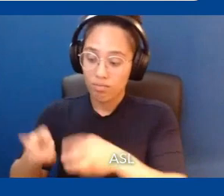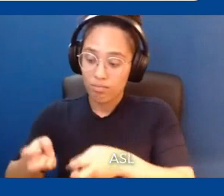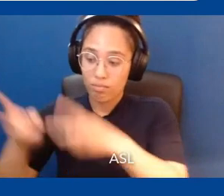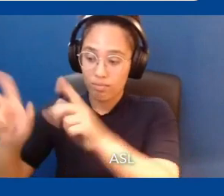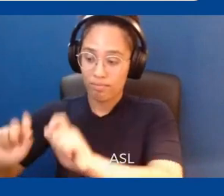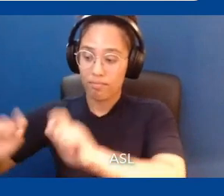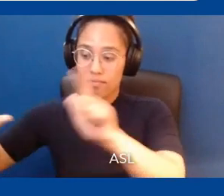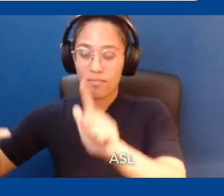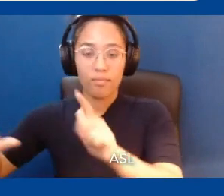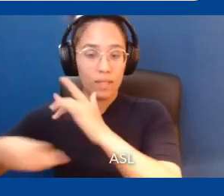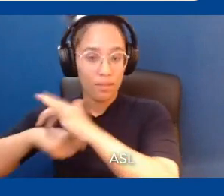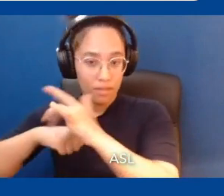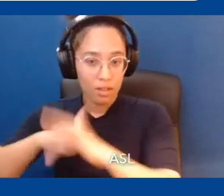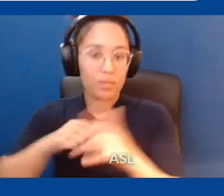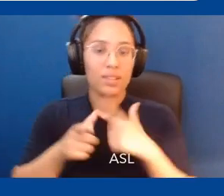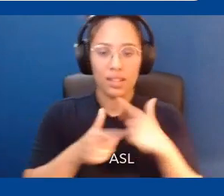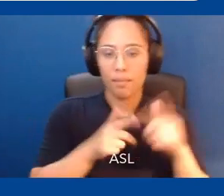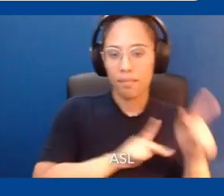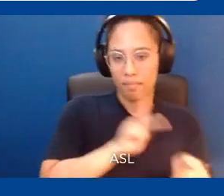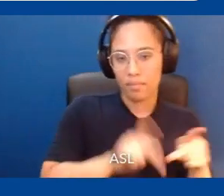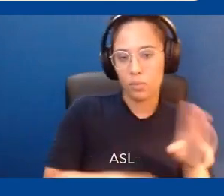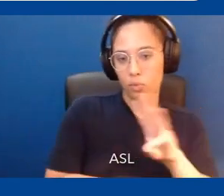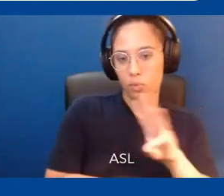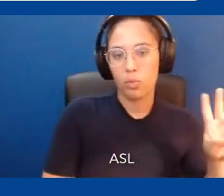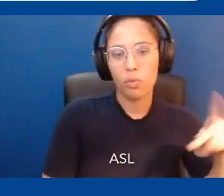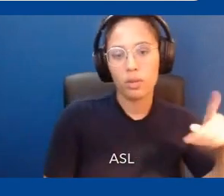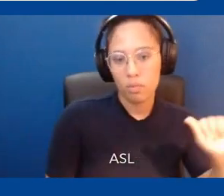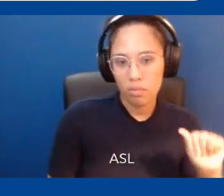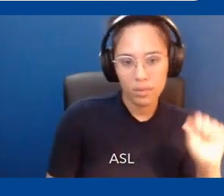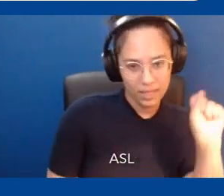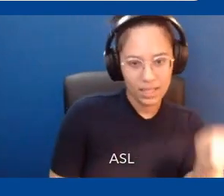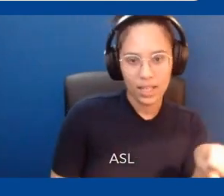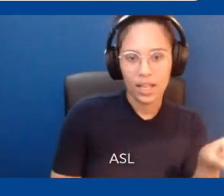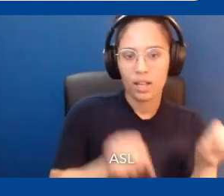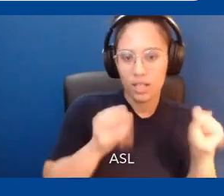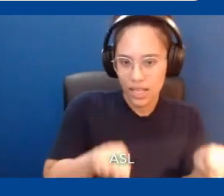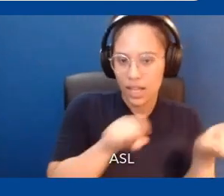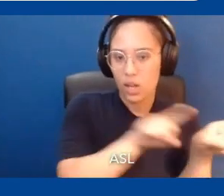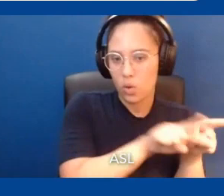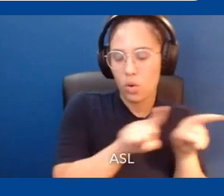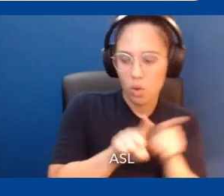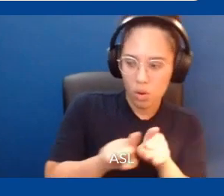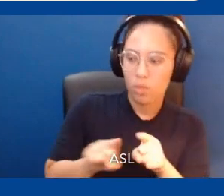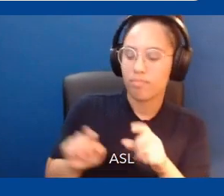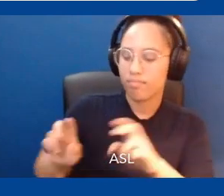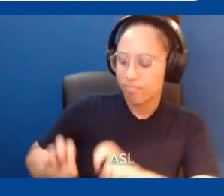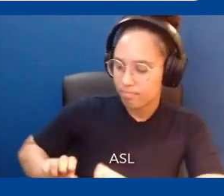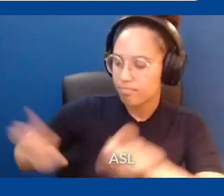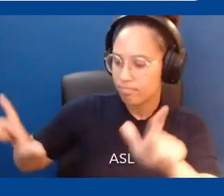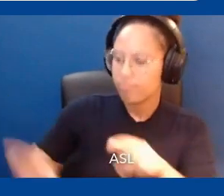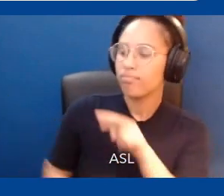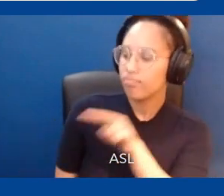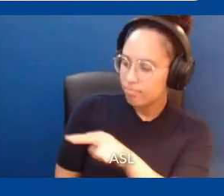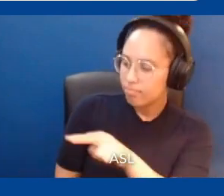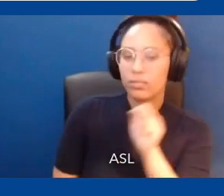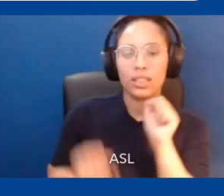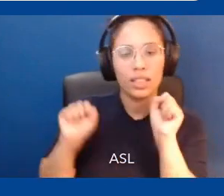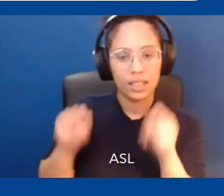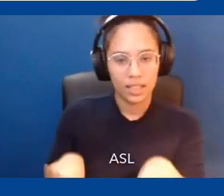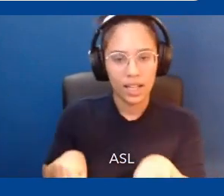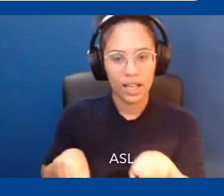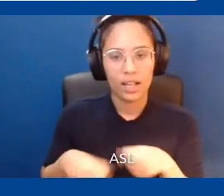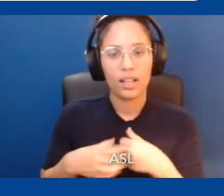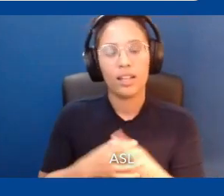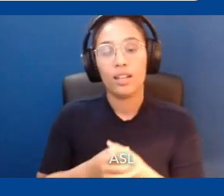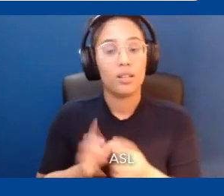the whole archive listenable online, with notes. And we've obviously done a lot of work, and Veronika's done a